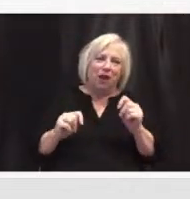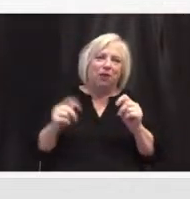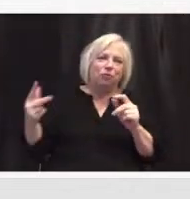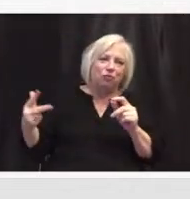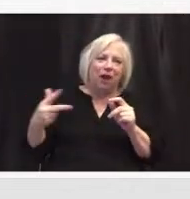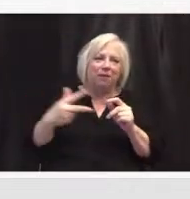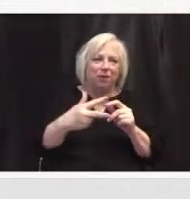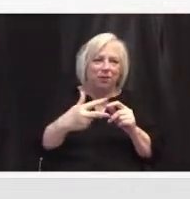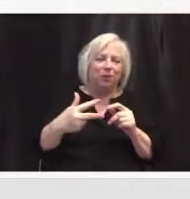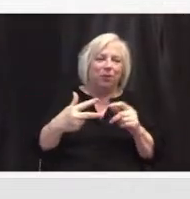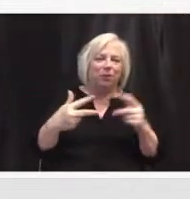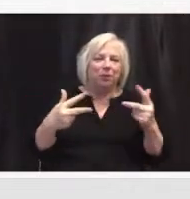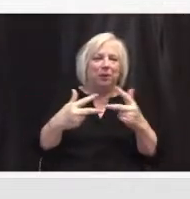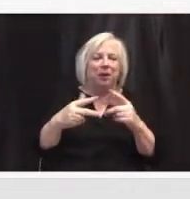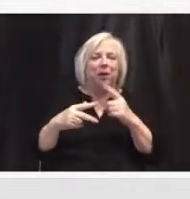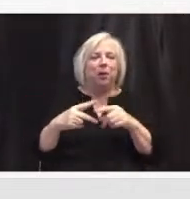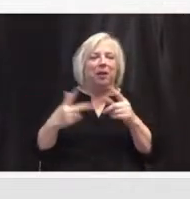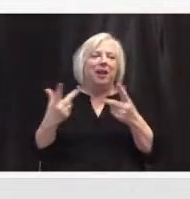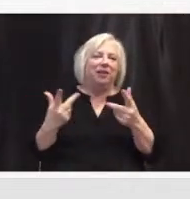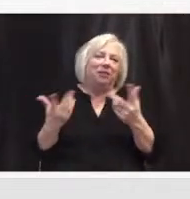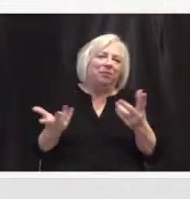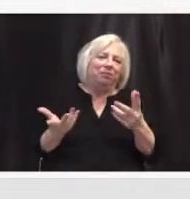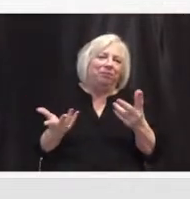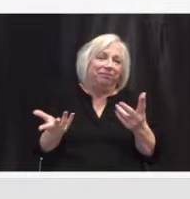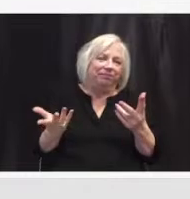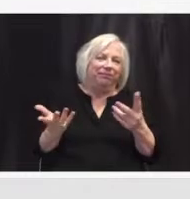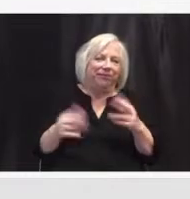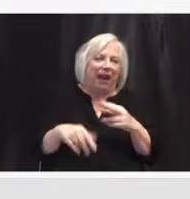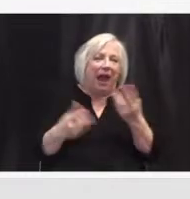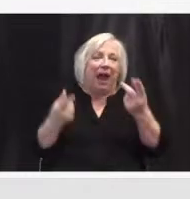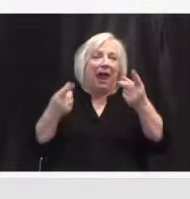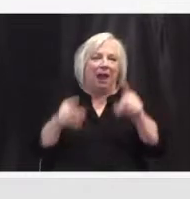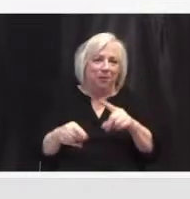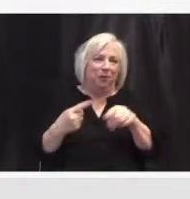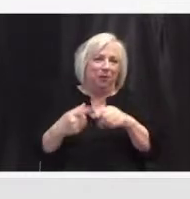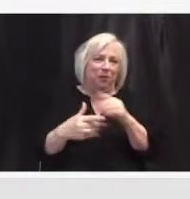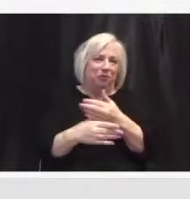kind of the nature of sharing an alley with other people.